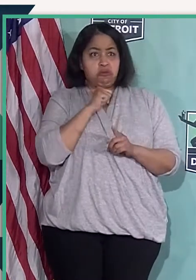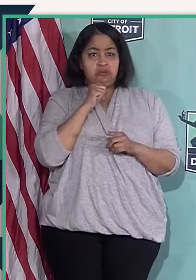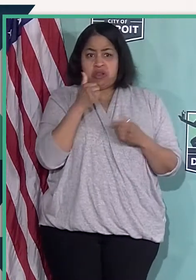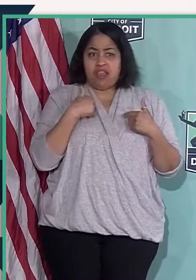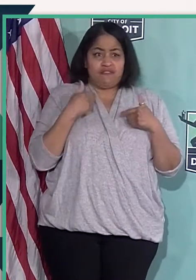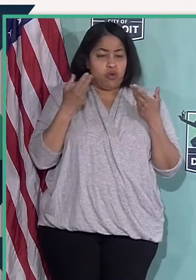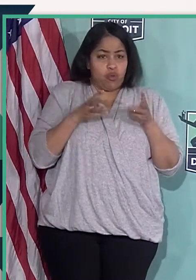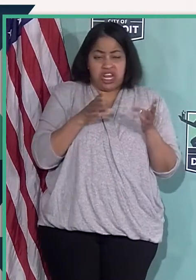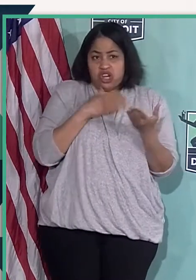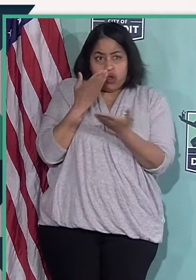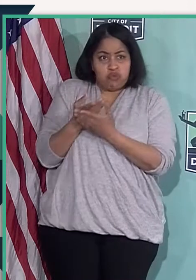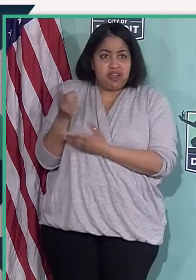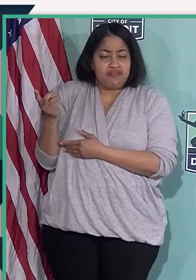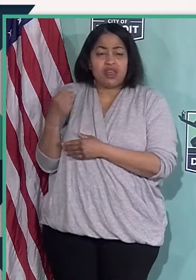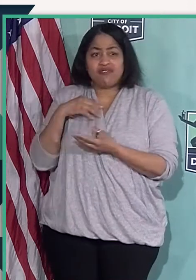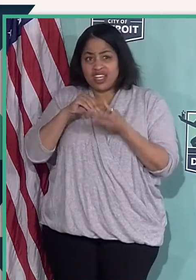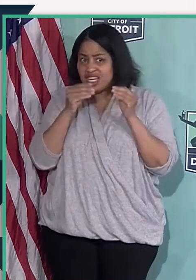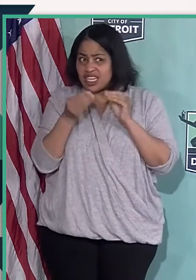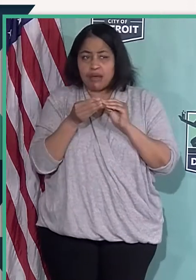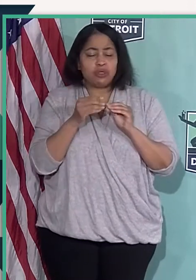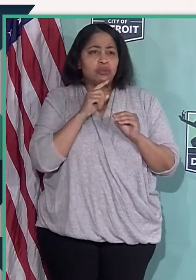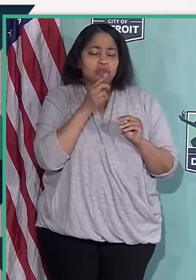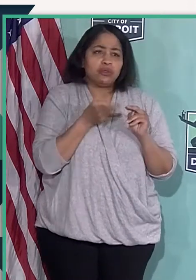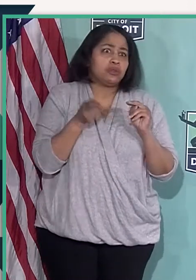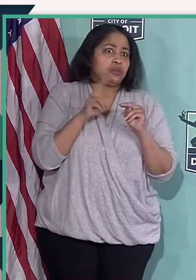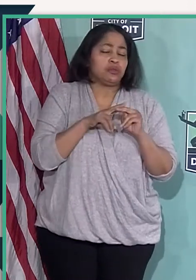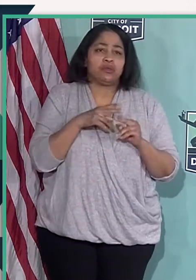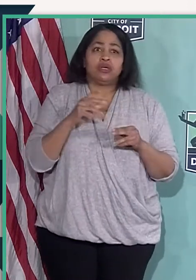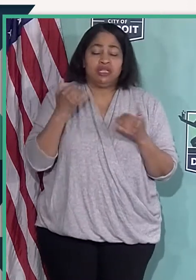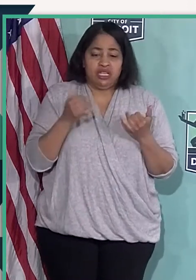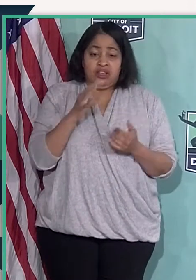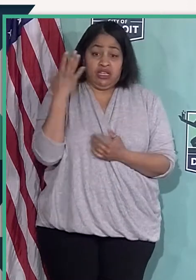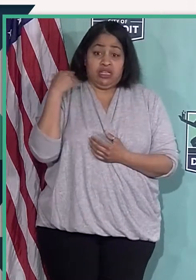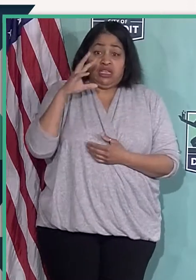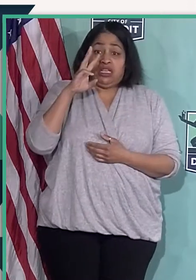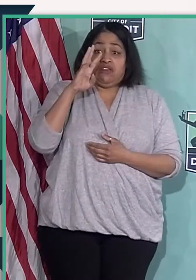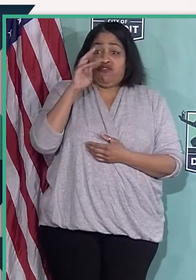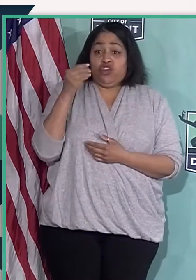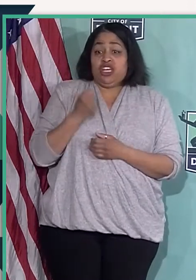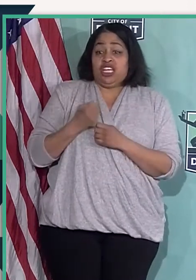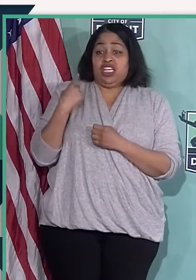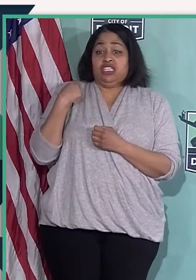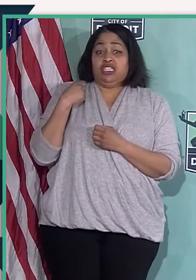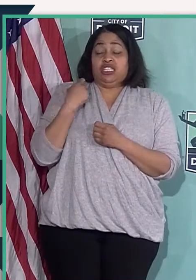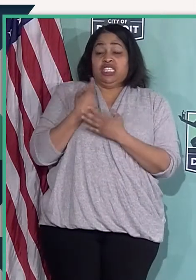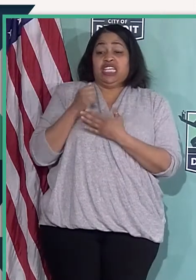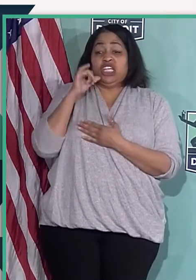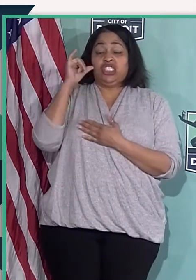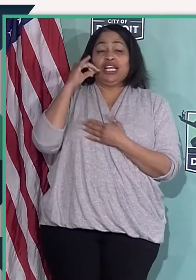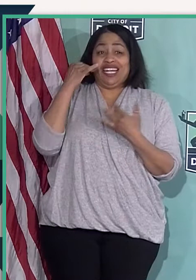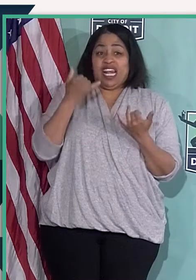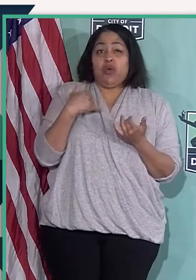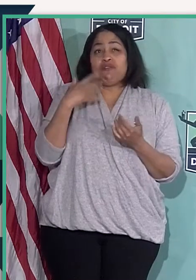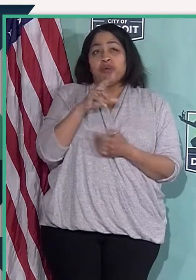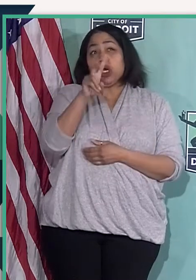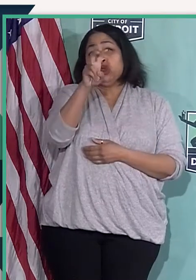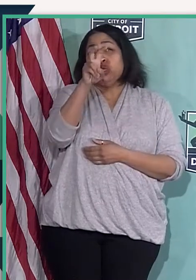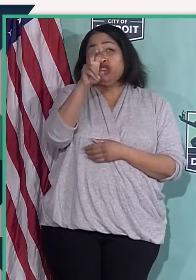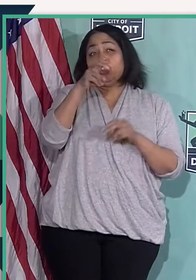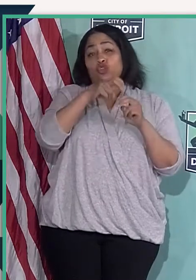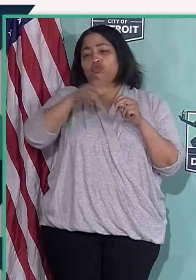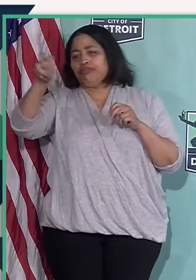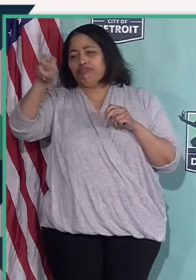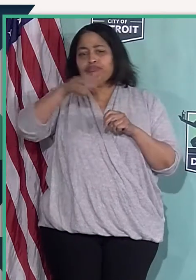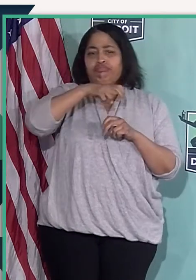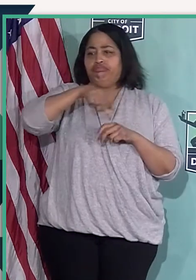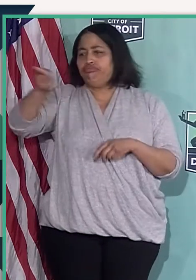And the numbers have been growing. We had 40 yesterday. We're now running more than 200 trips a week to the